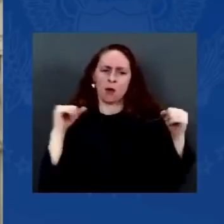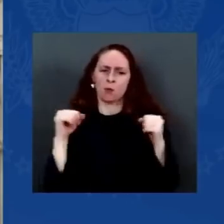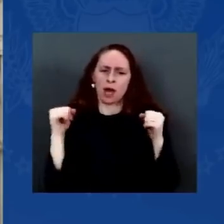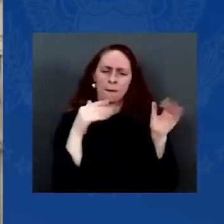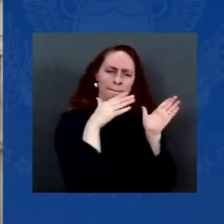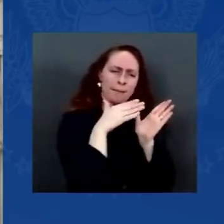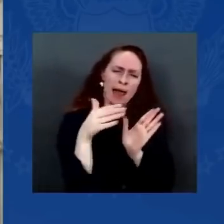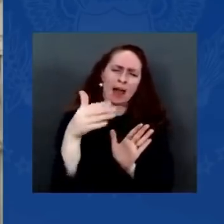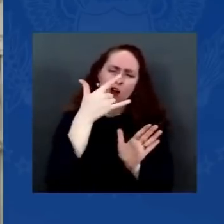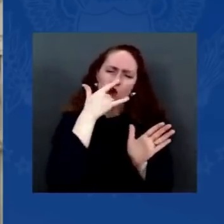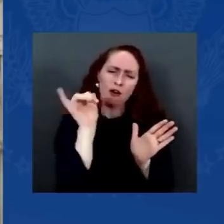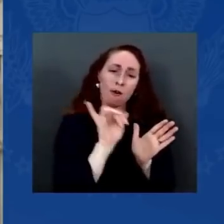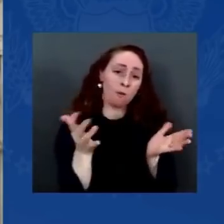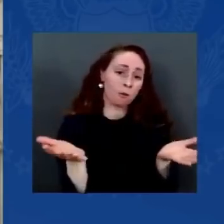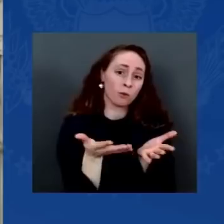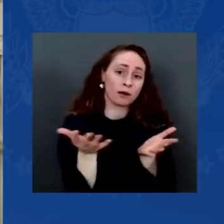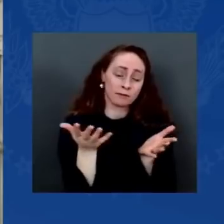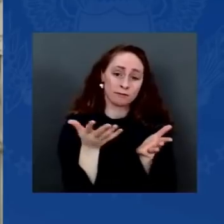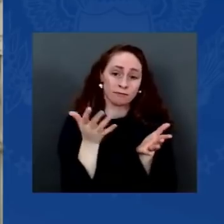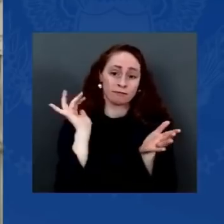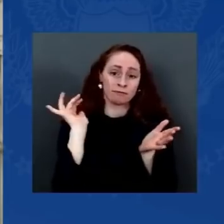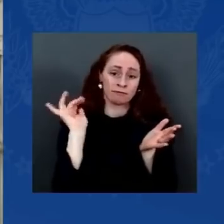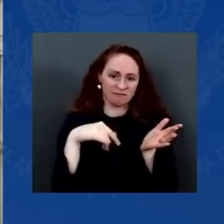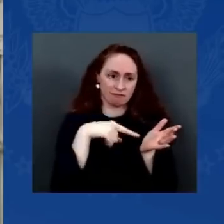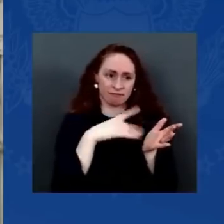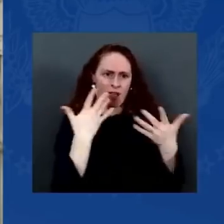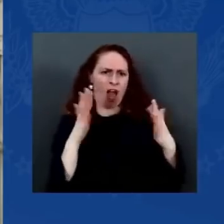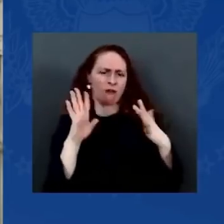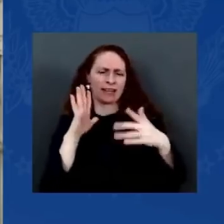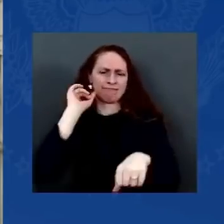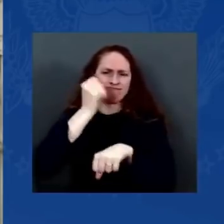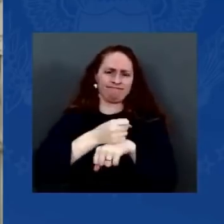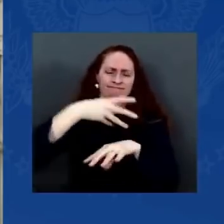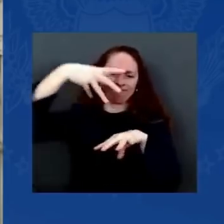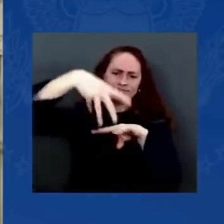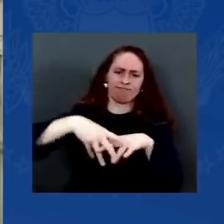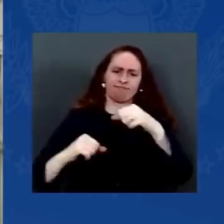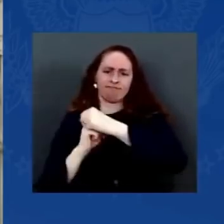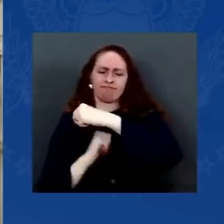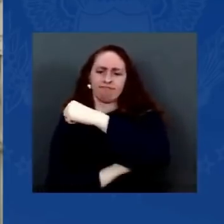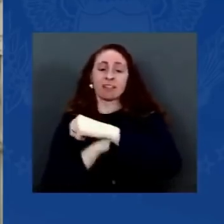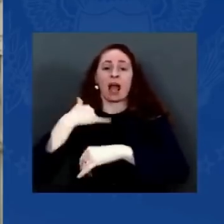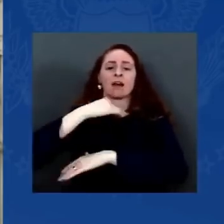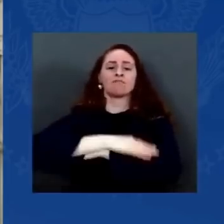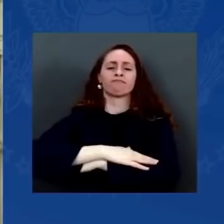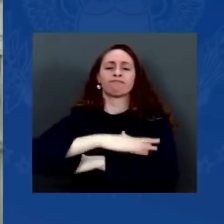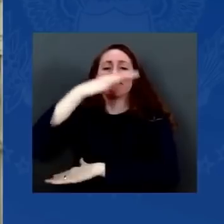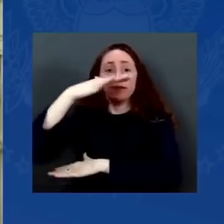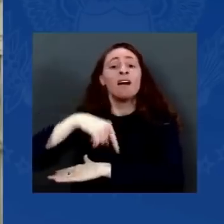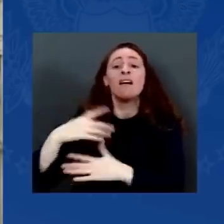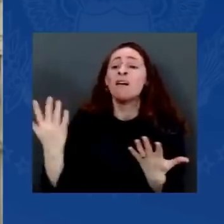First, we're setting up our vaccination and booster efforts. We're stepping it up significantly. In the past 2 weeks, we've seen the